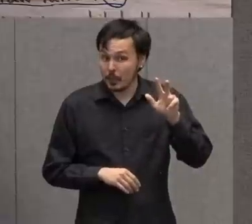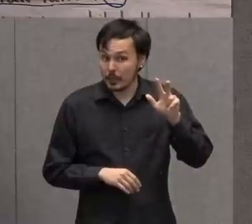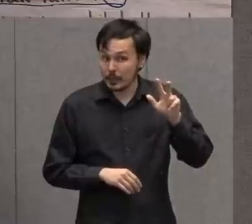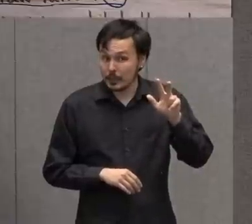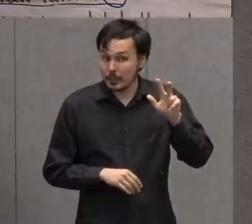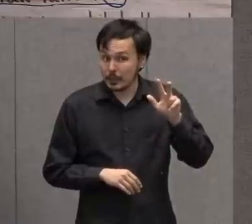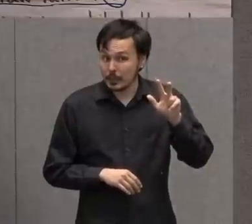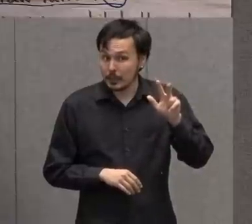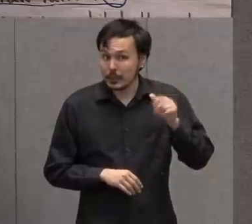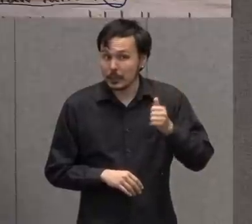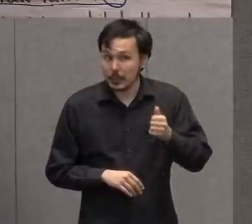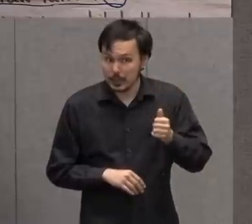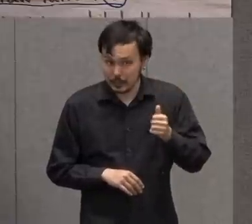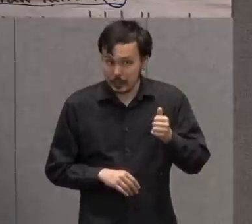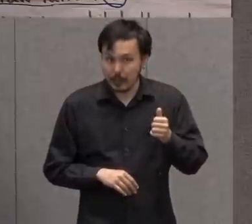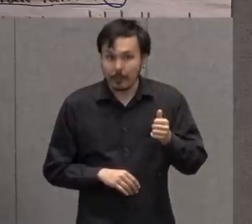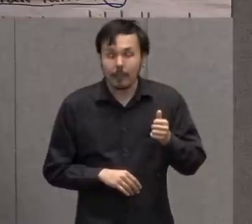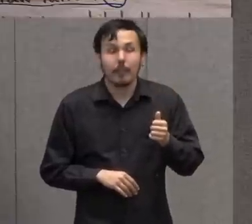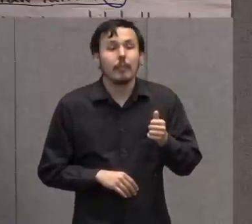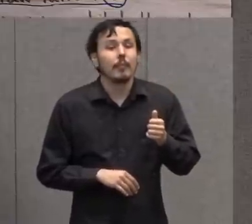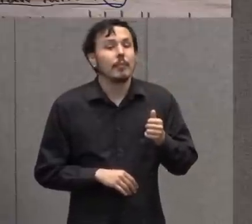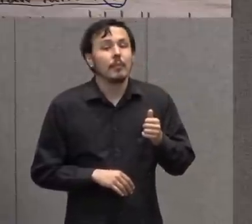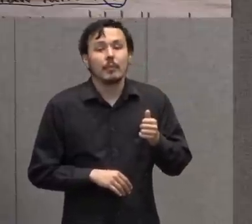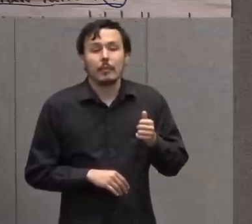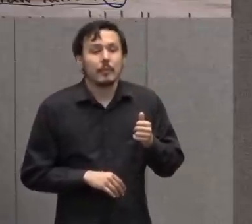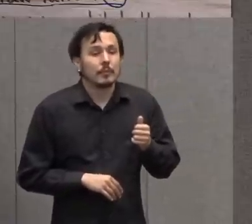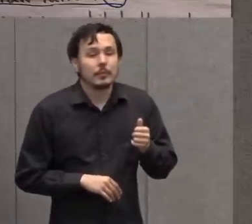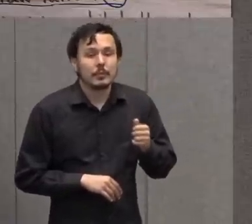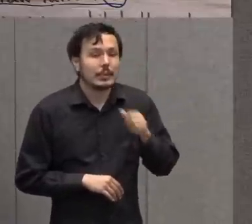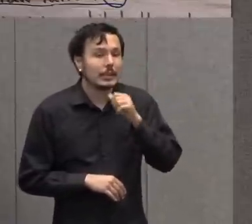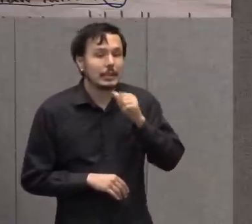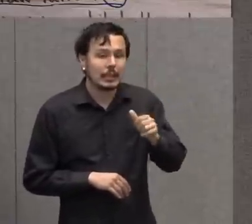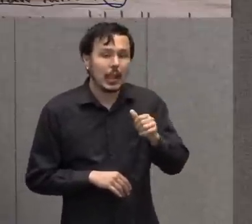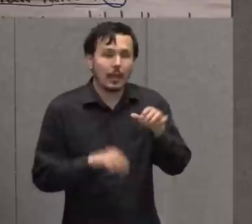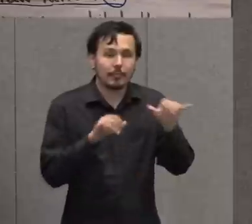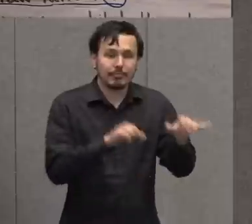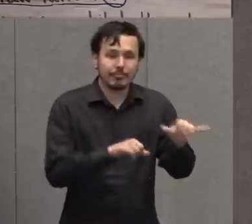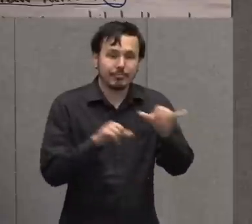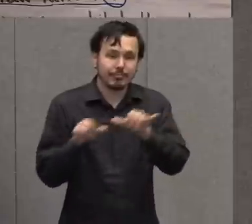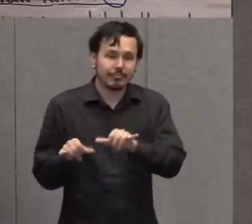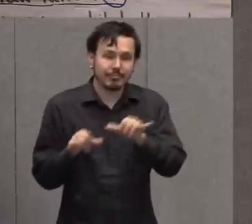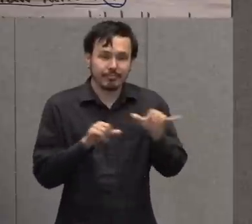73 does not equal